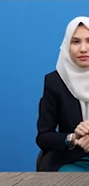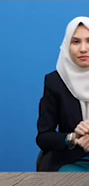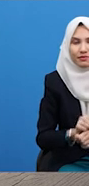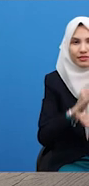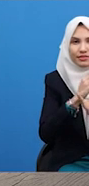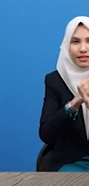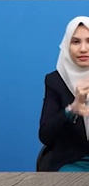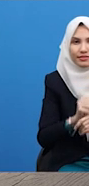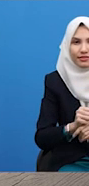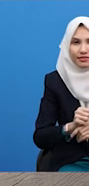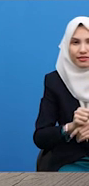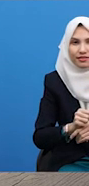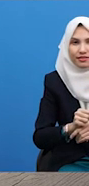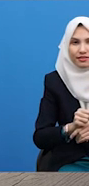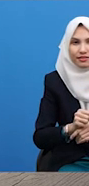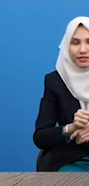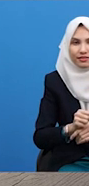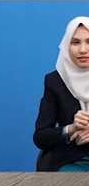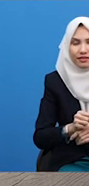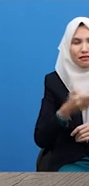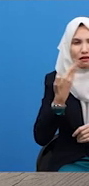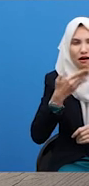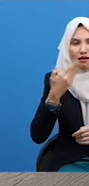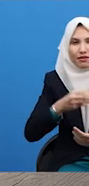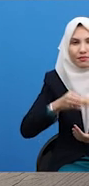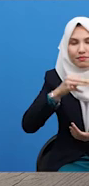Okay, I don't mind. But,